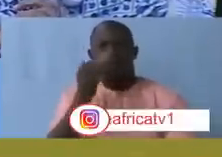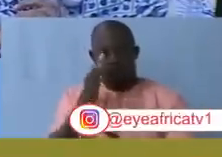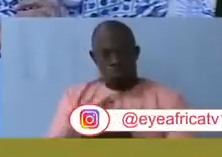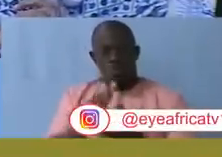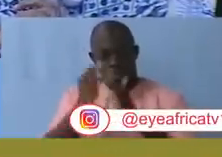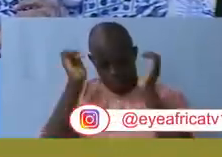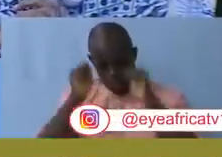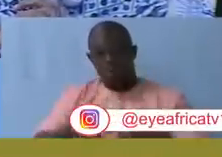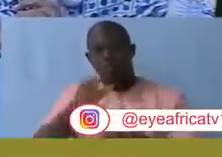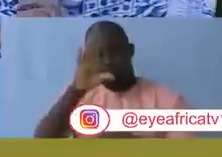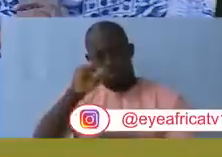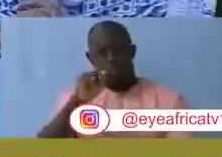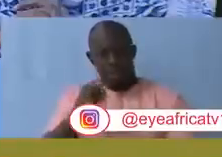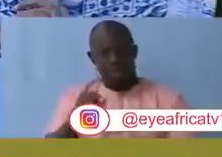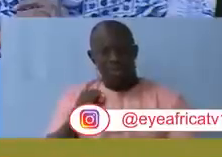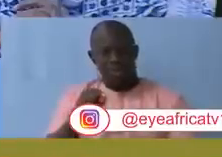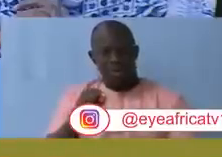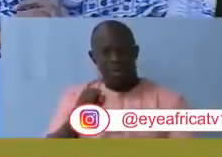shouldn't have done it. But